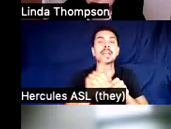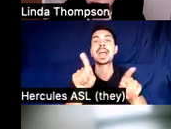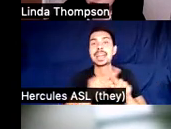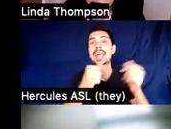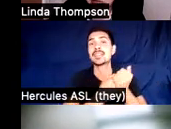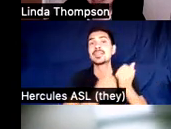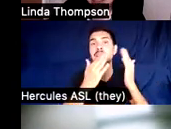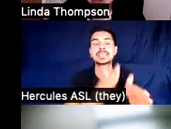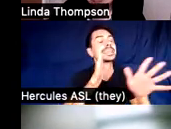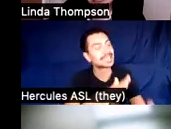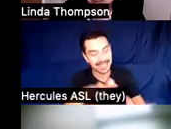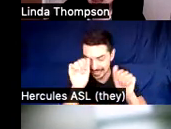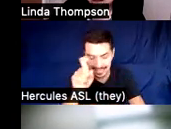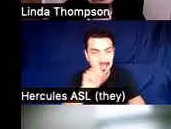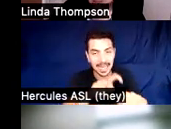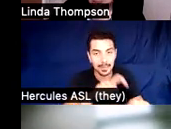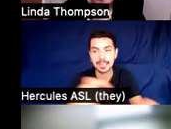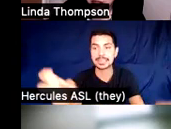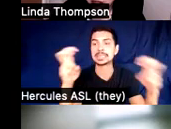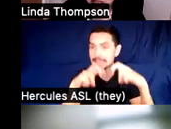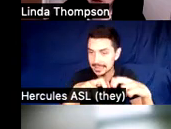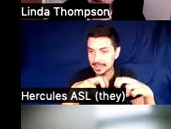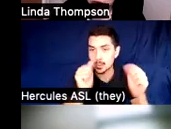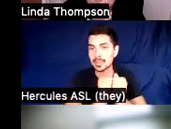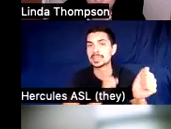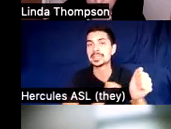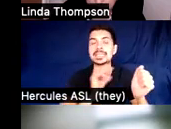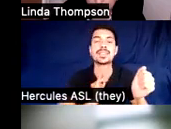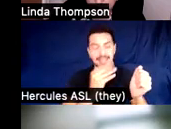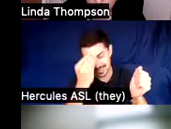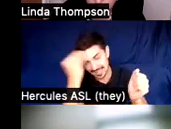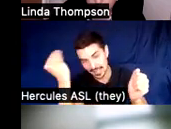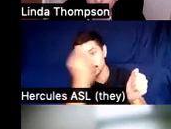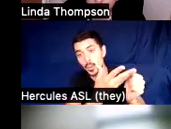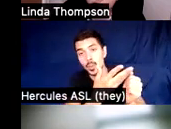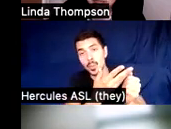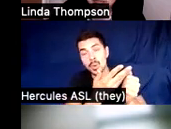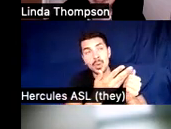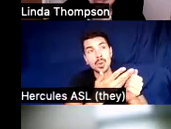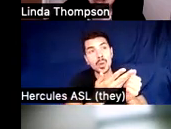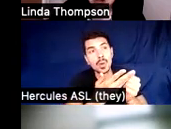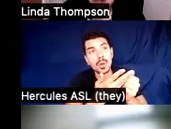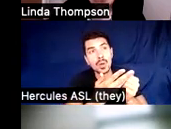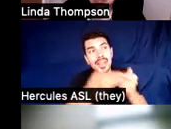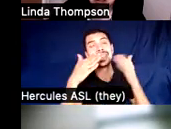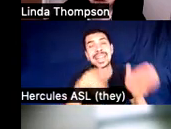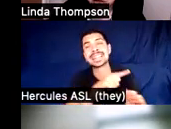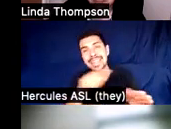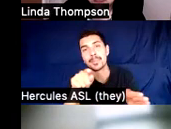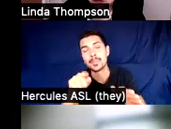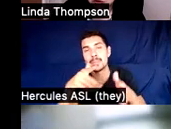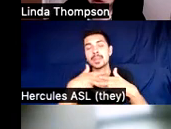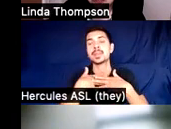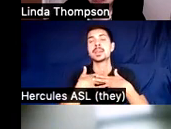take some time and sit with staff and let them almost exhale and find